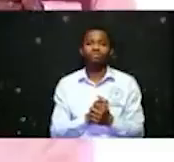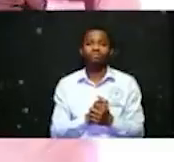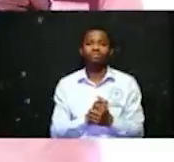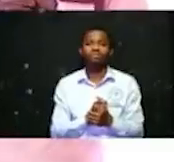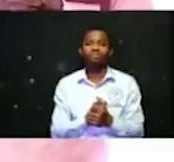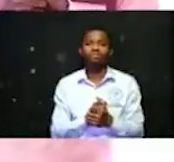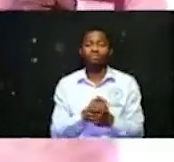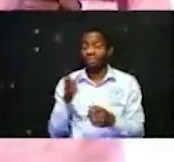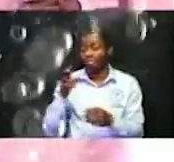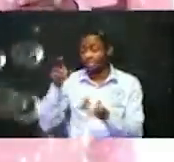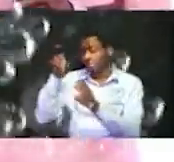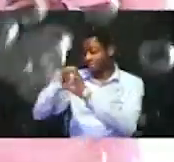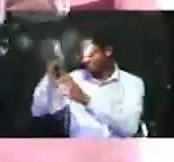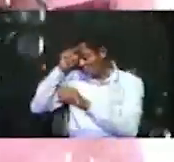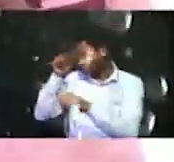our name.